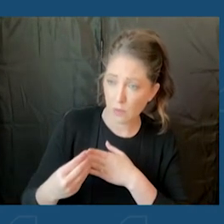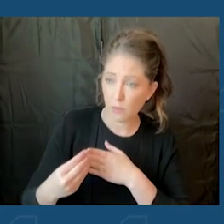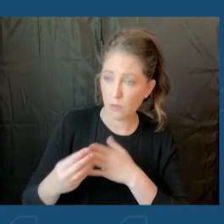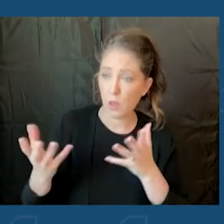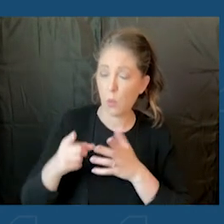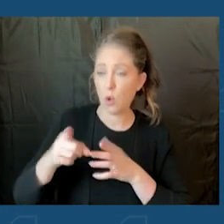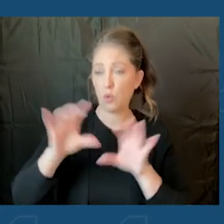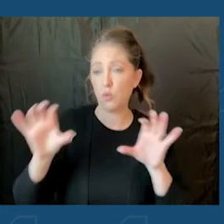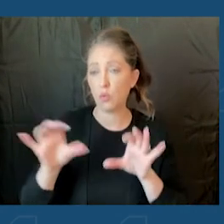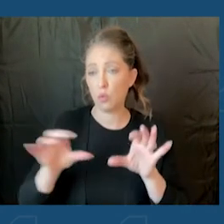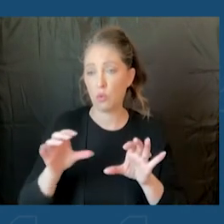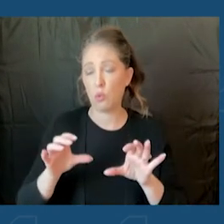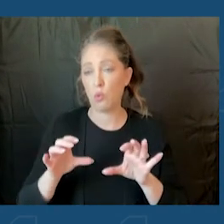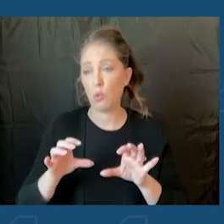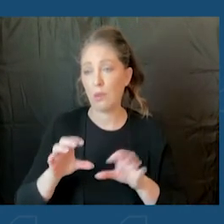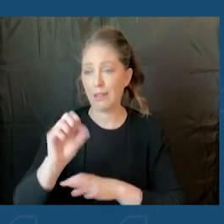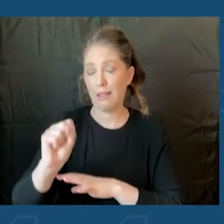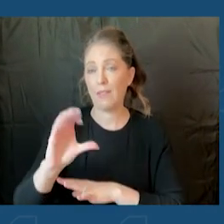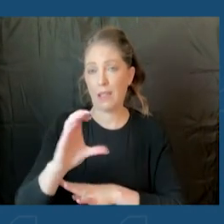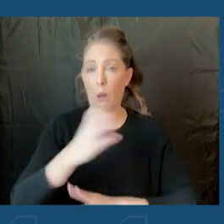Police Department.